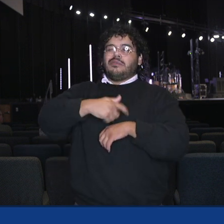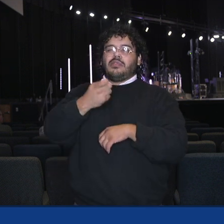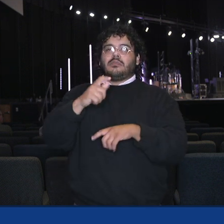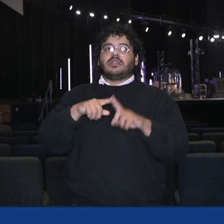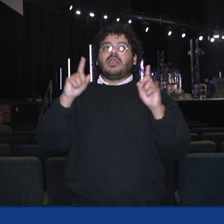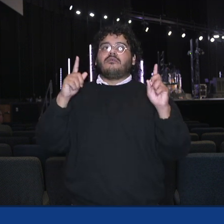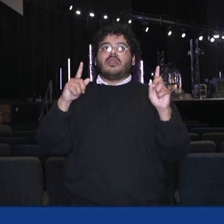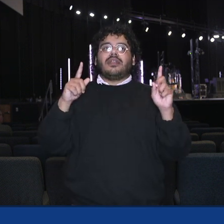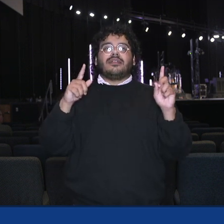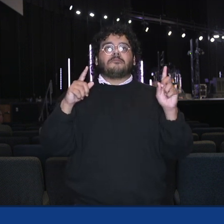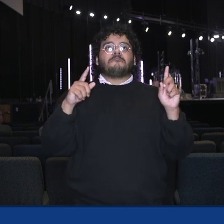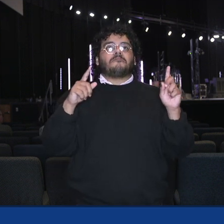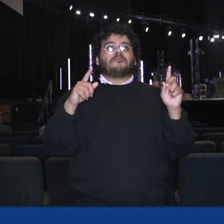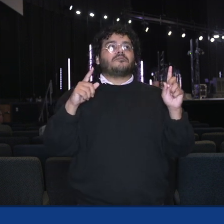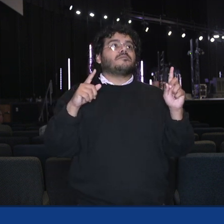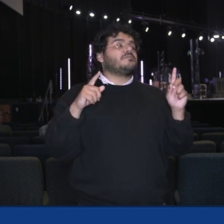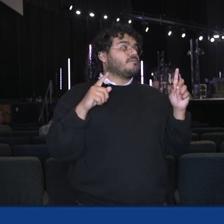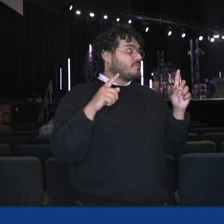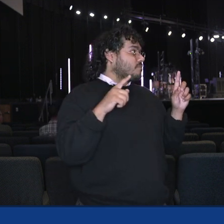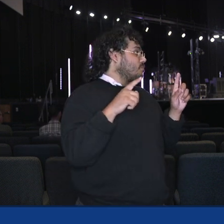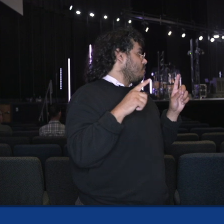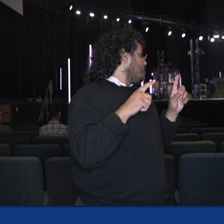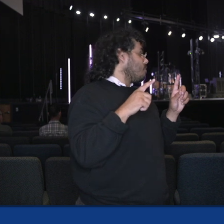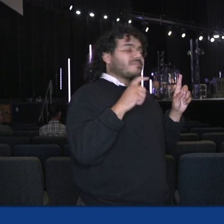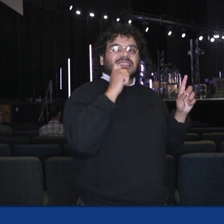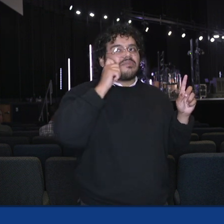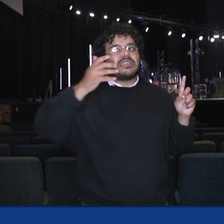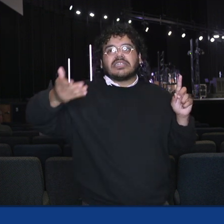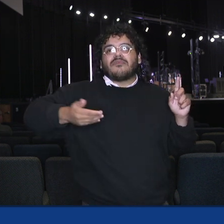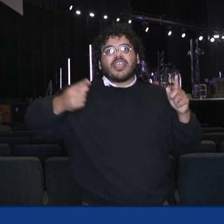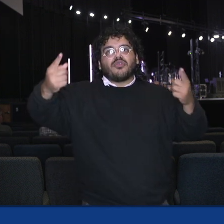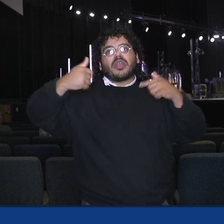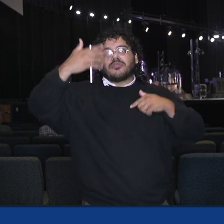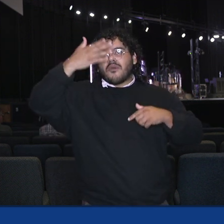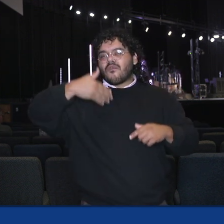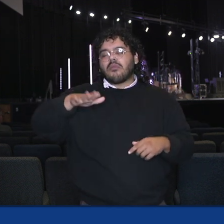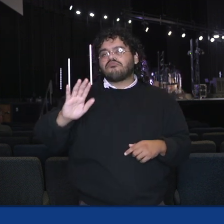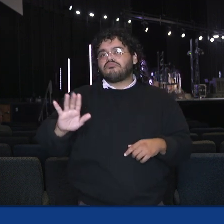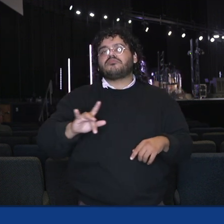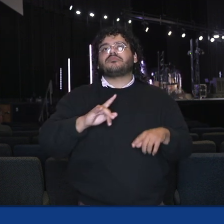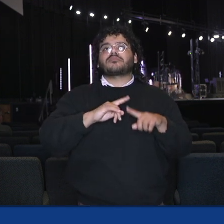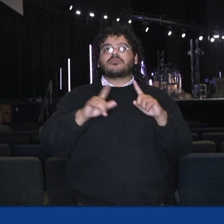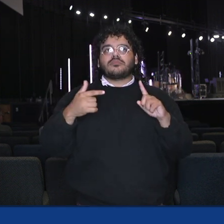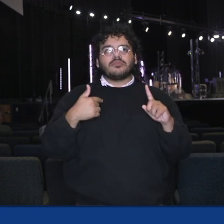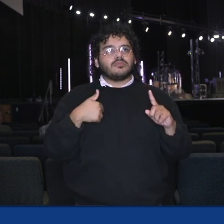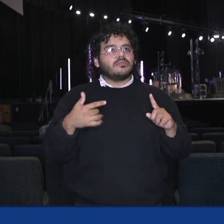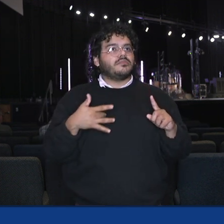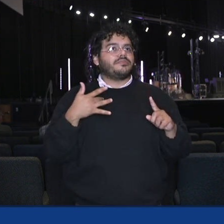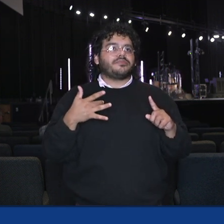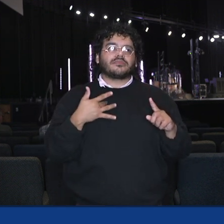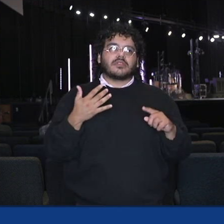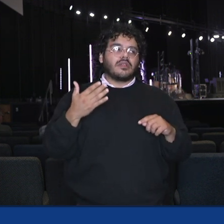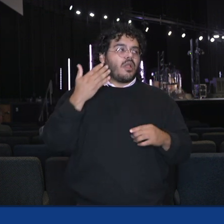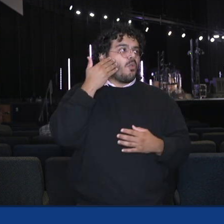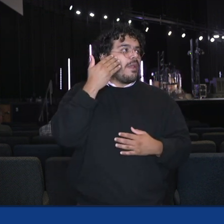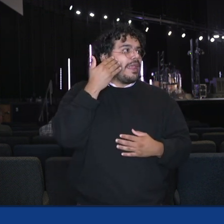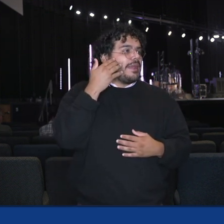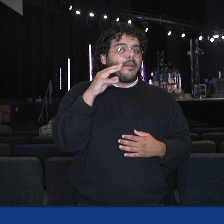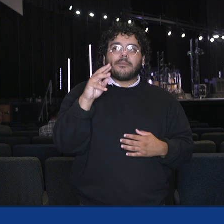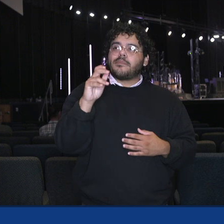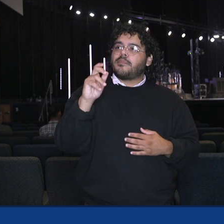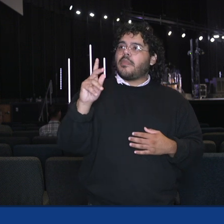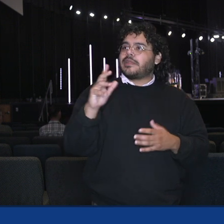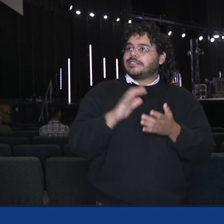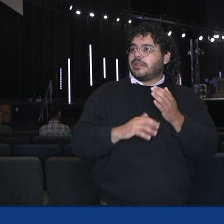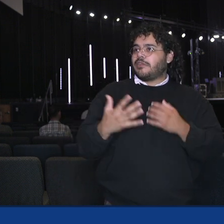you to come forward, you know, I just feel keenly aware. I mean, you know, first of all, Mark chapter 5, it is